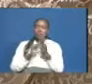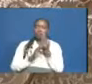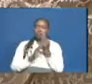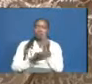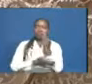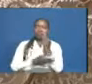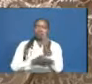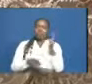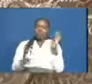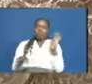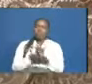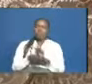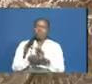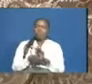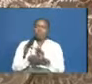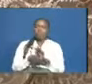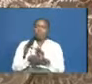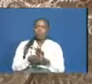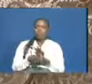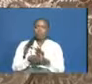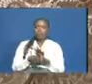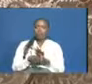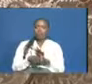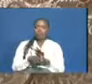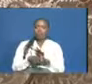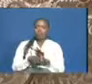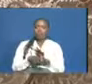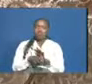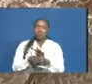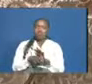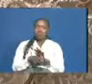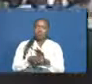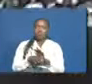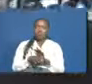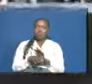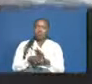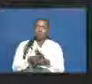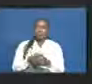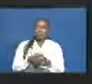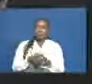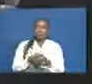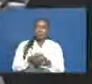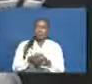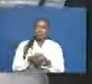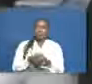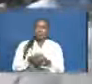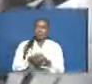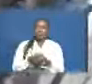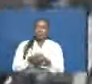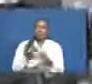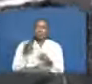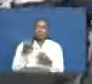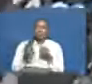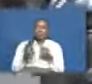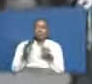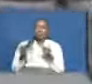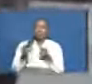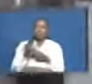they just, upon being discovered, she would just be ready to go home. Eventually, in November